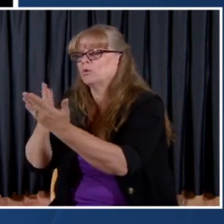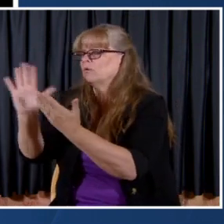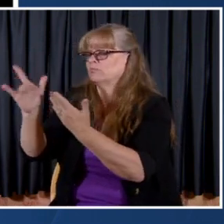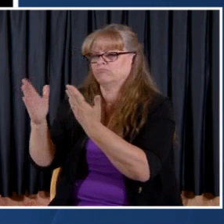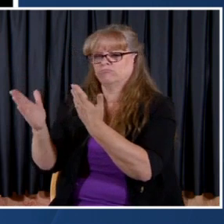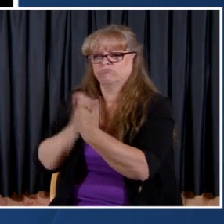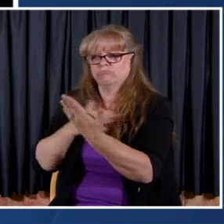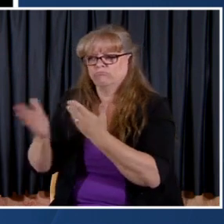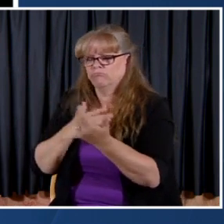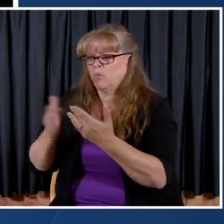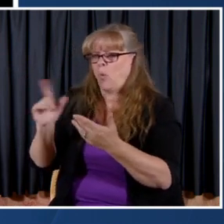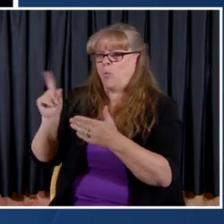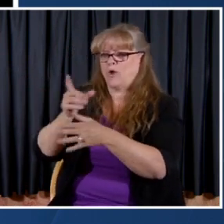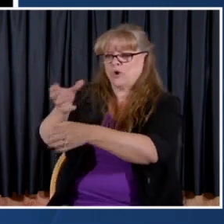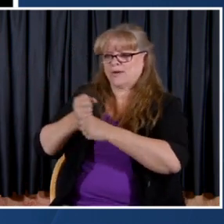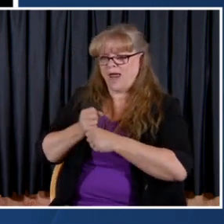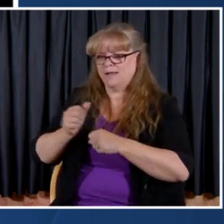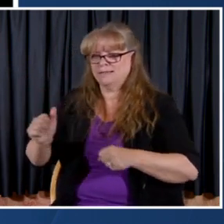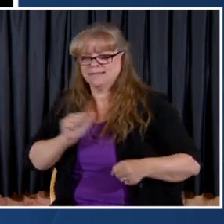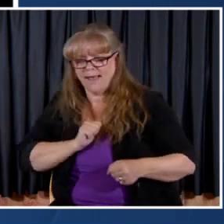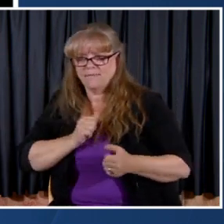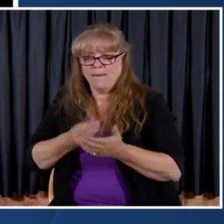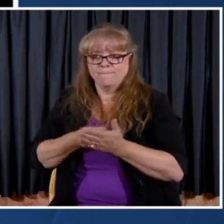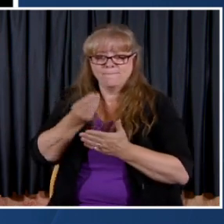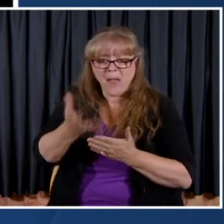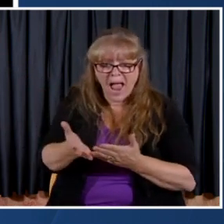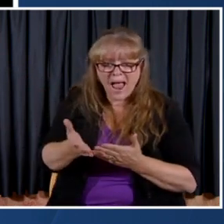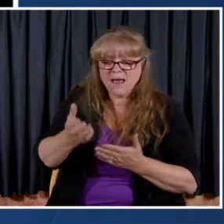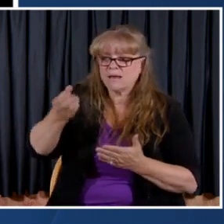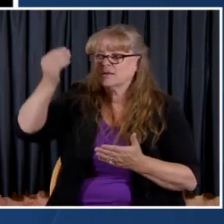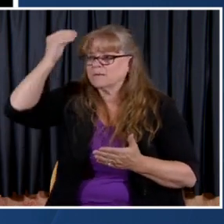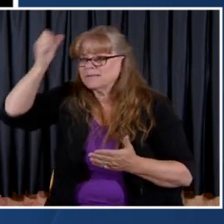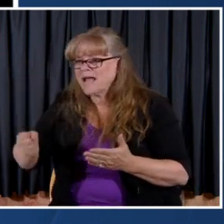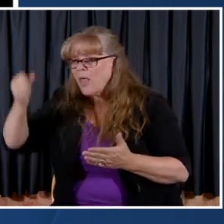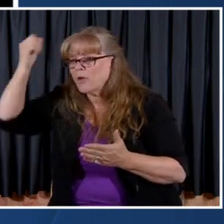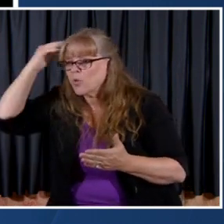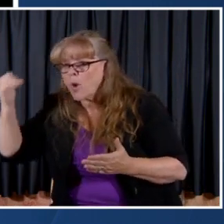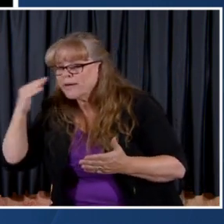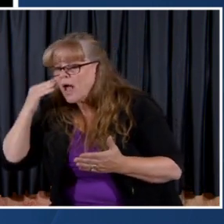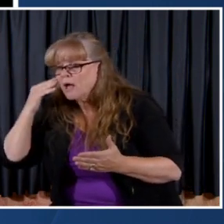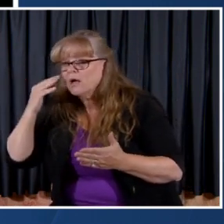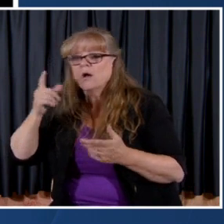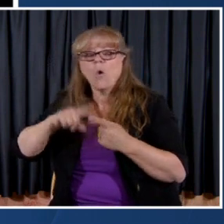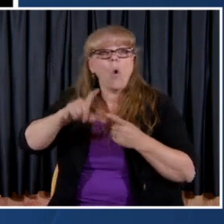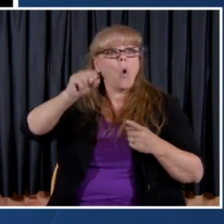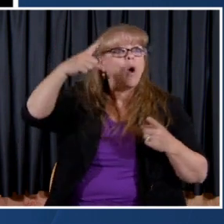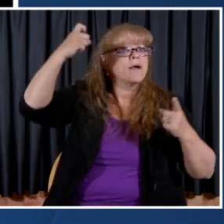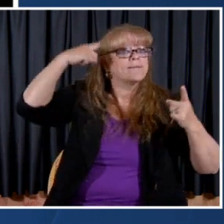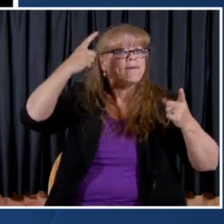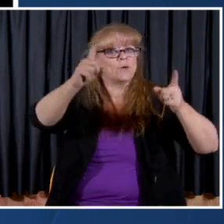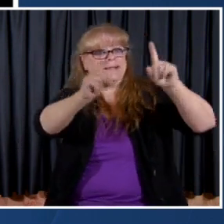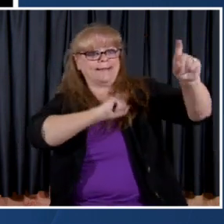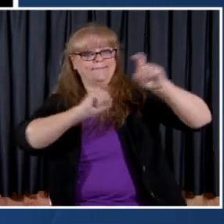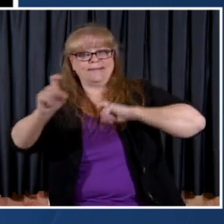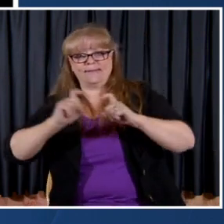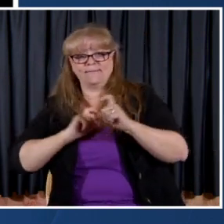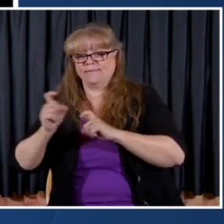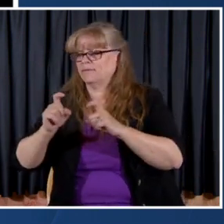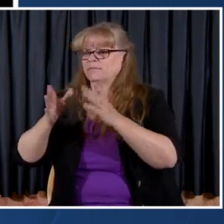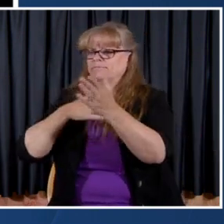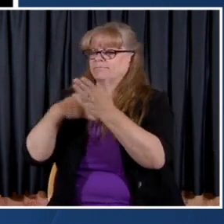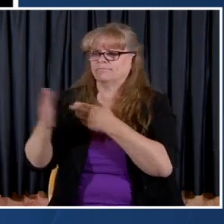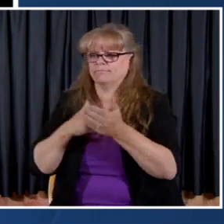federal government is delivering to our senior care and nursing home facilities. We see them as a partner. They're not the only partner. It's been very